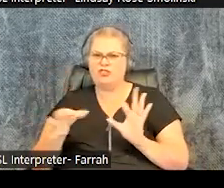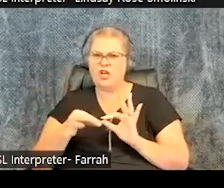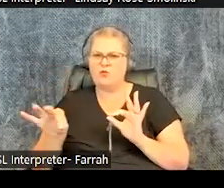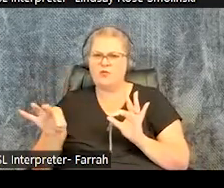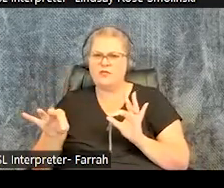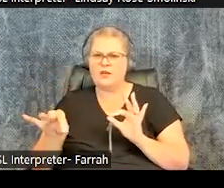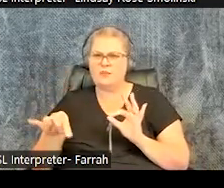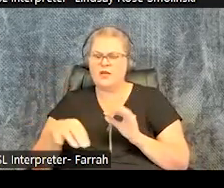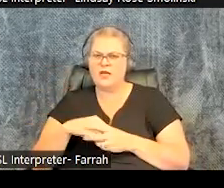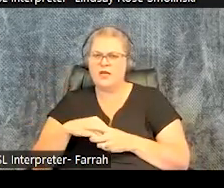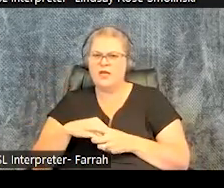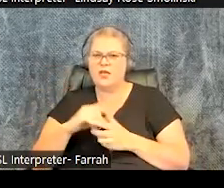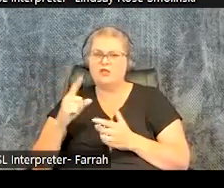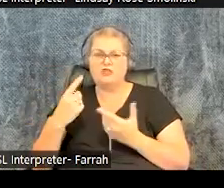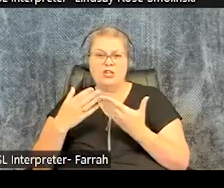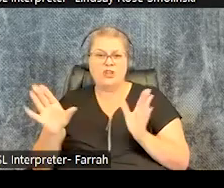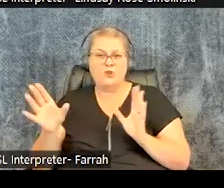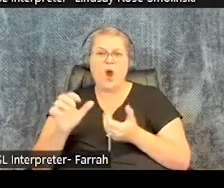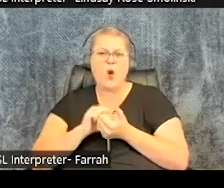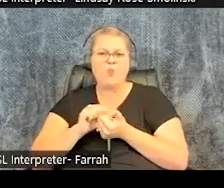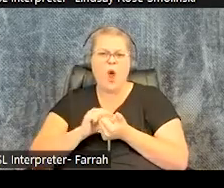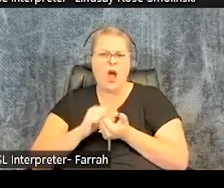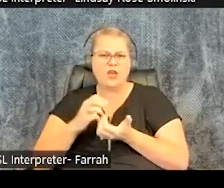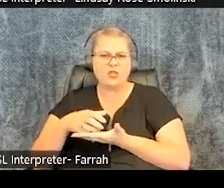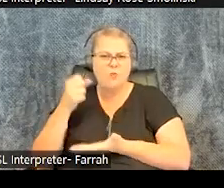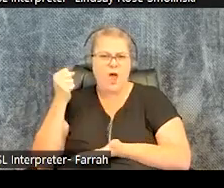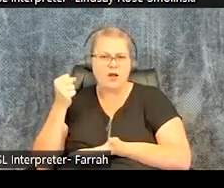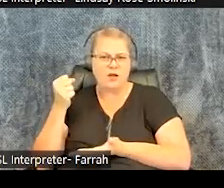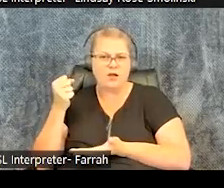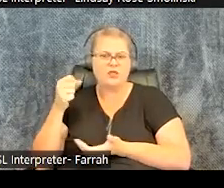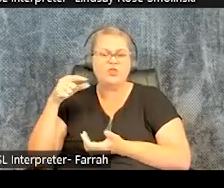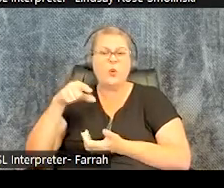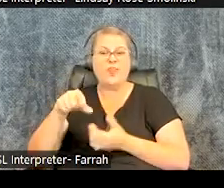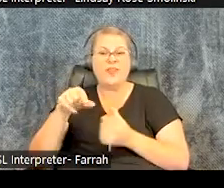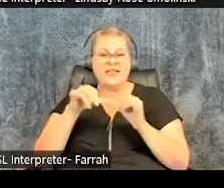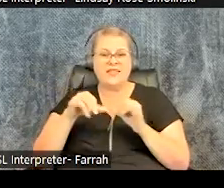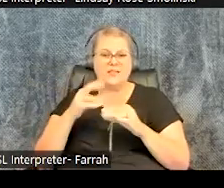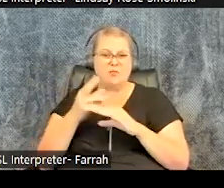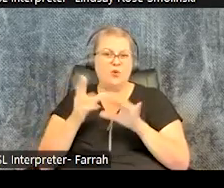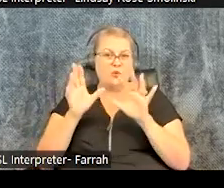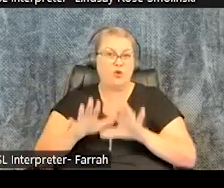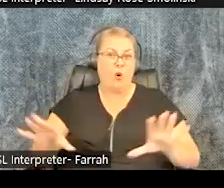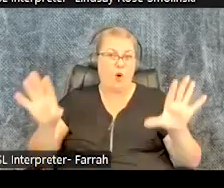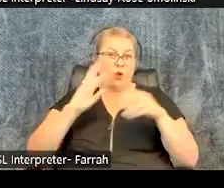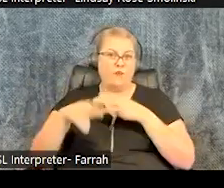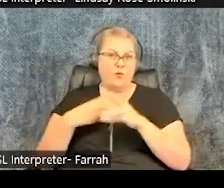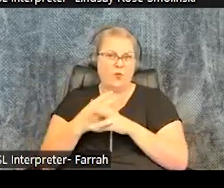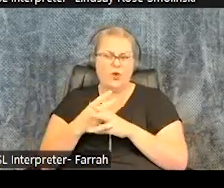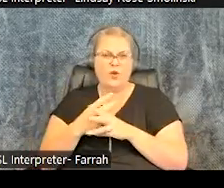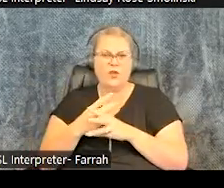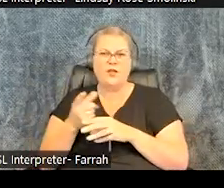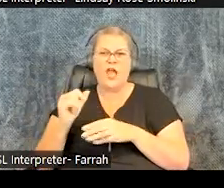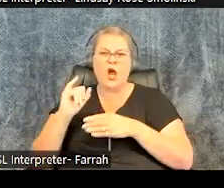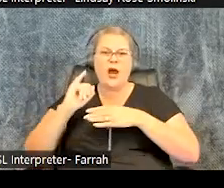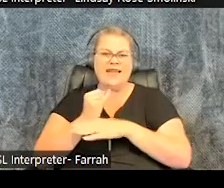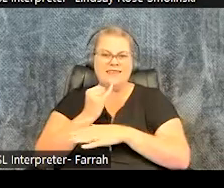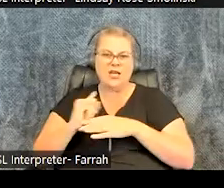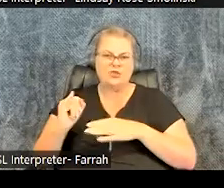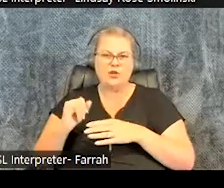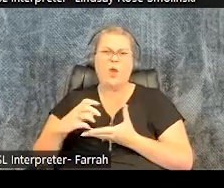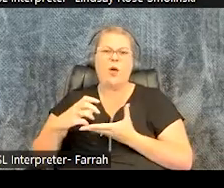generally? So a wash bottle, so these systems are used around the world. You go through, these are industrial bottle